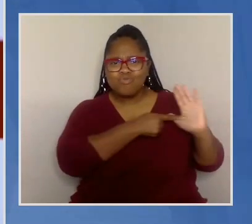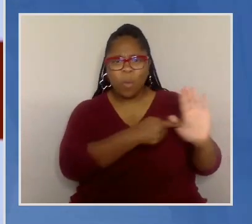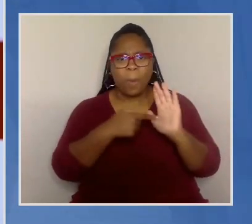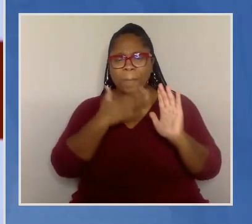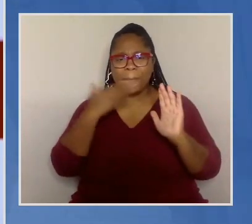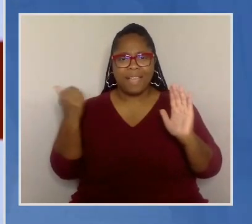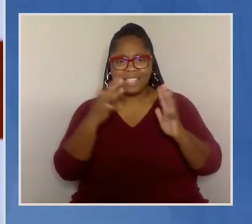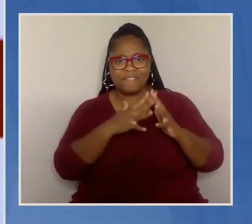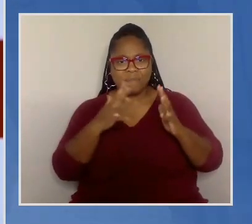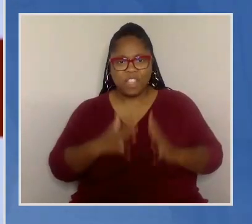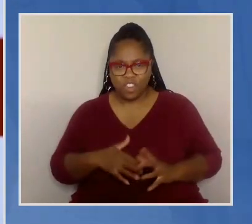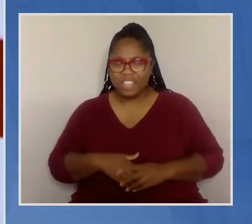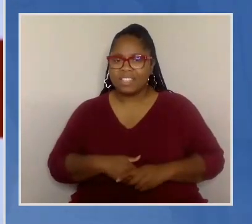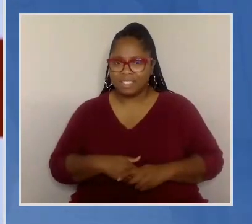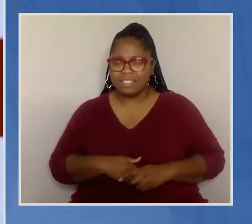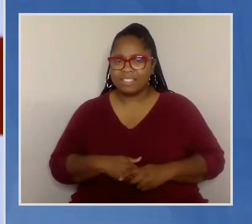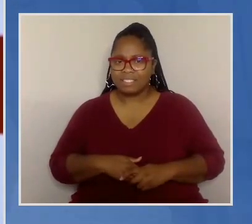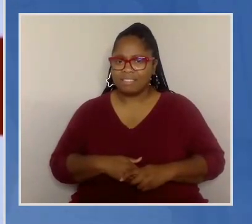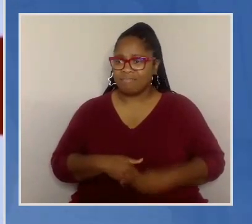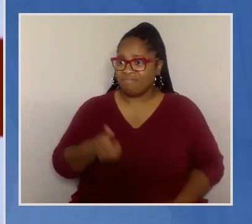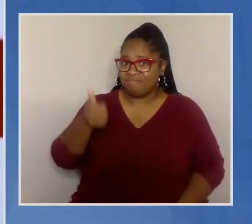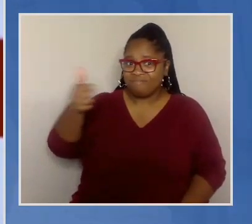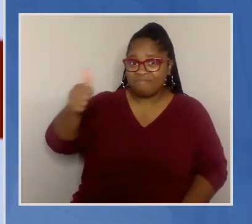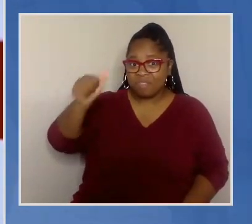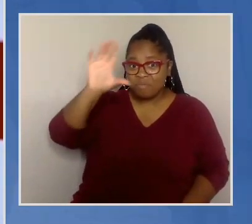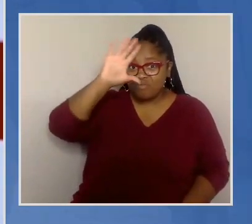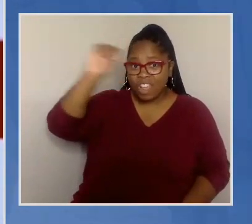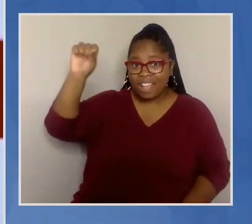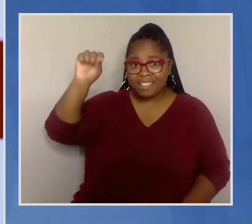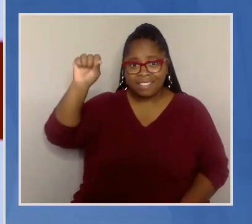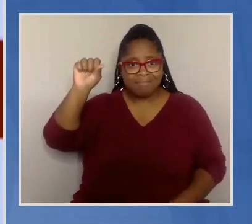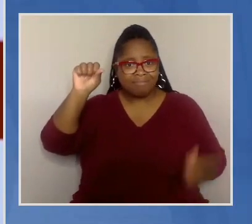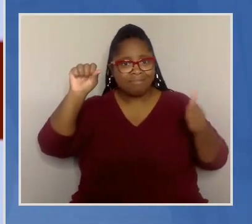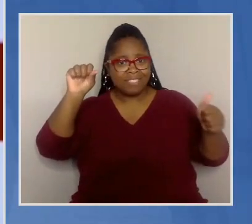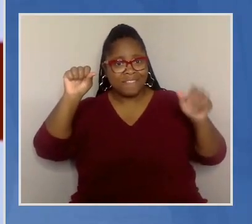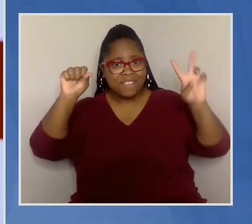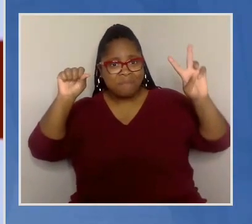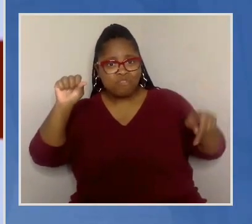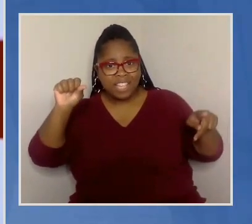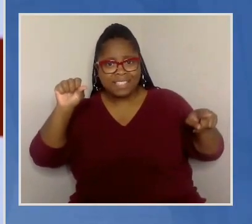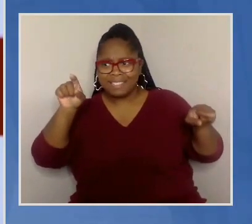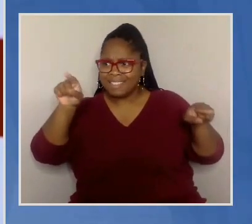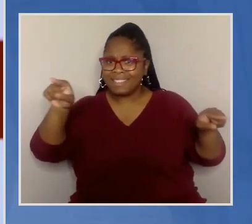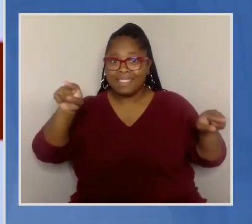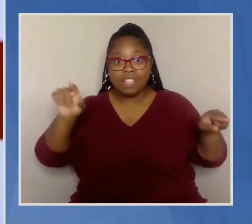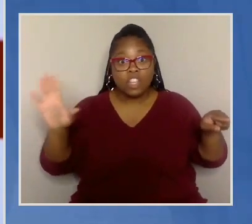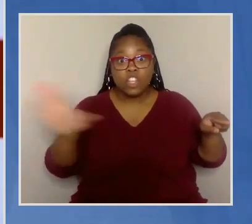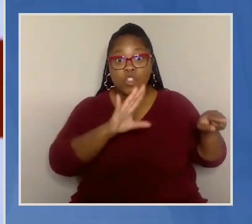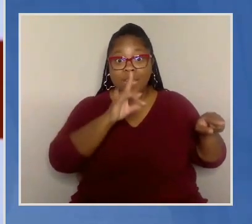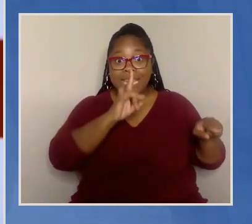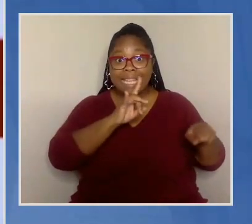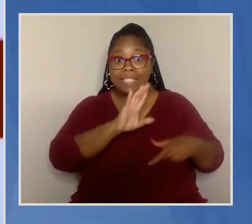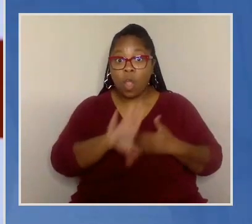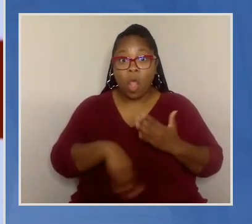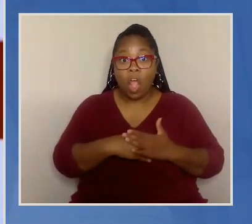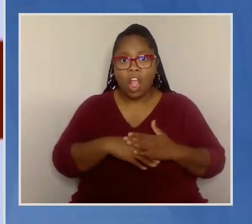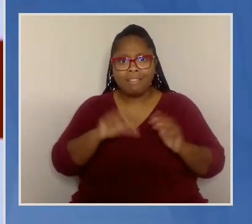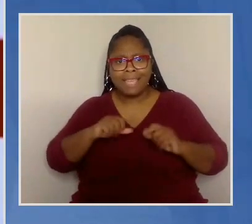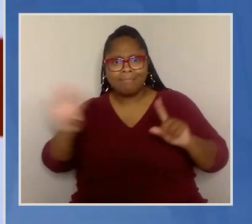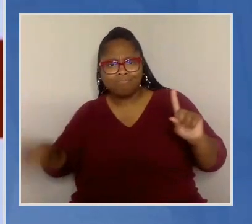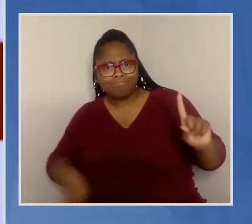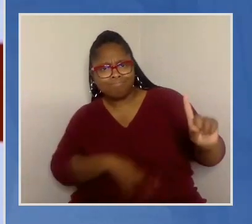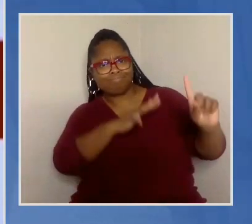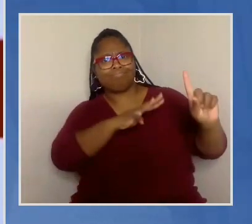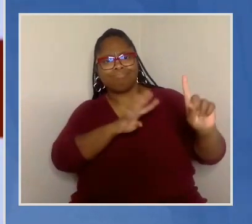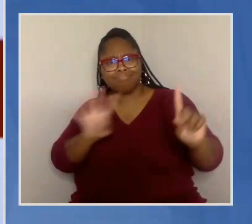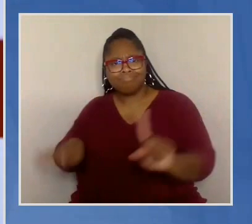Americans, a president and a vice president that your kids, all of your kids, can look